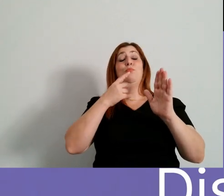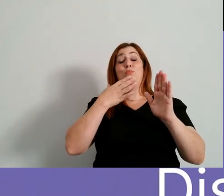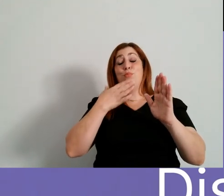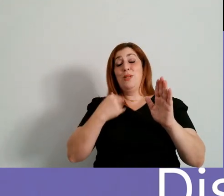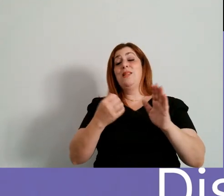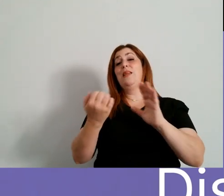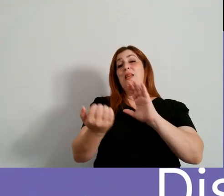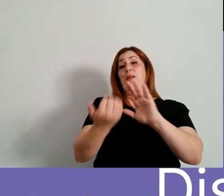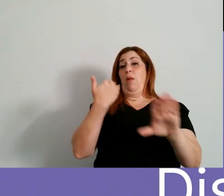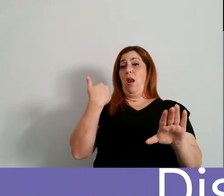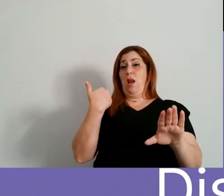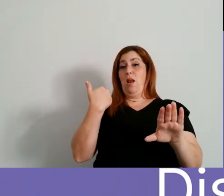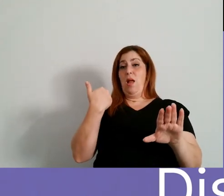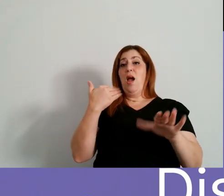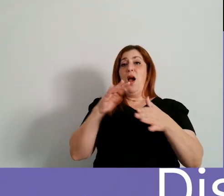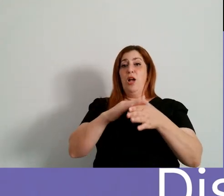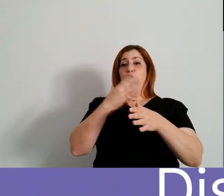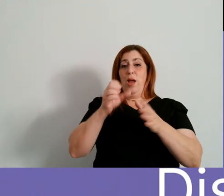we do have